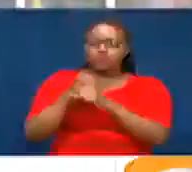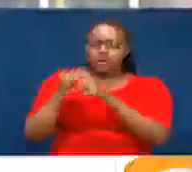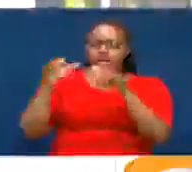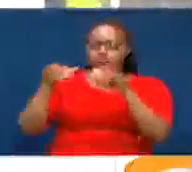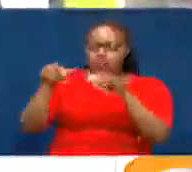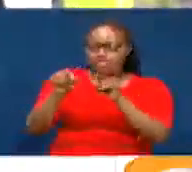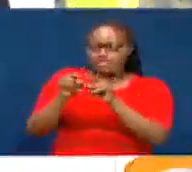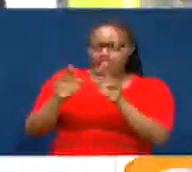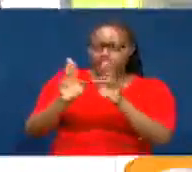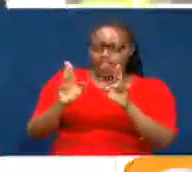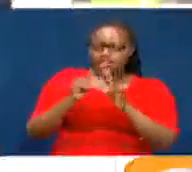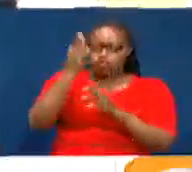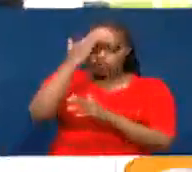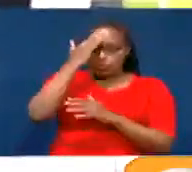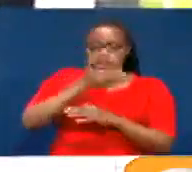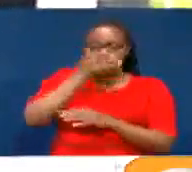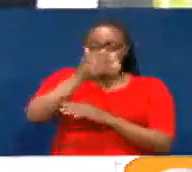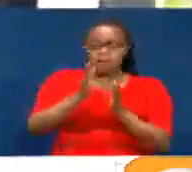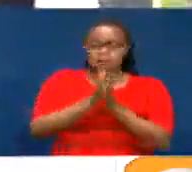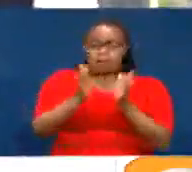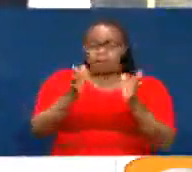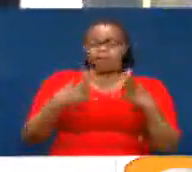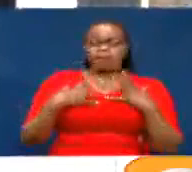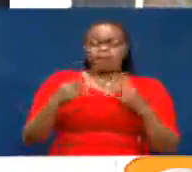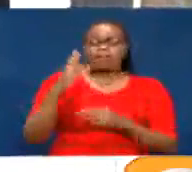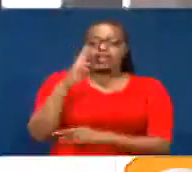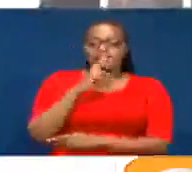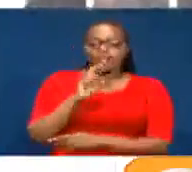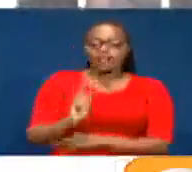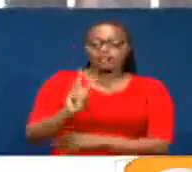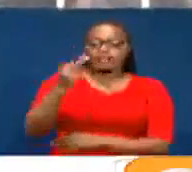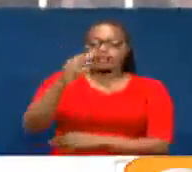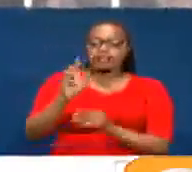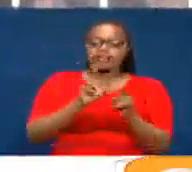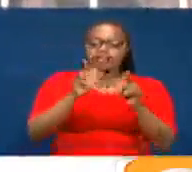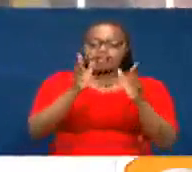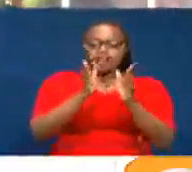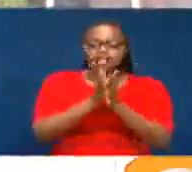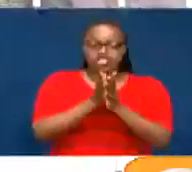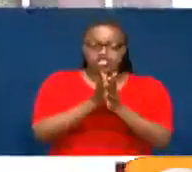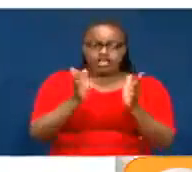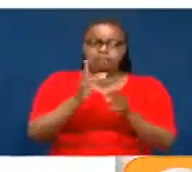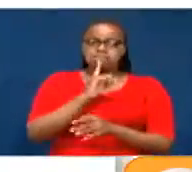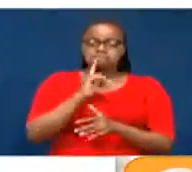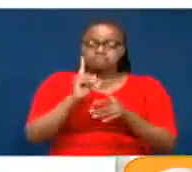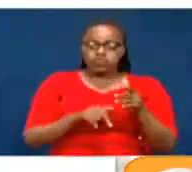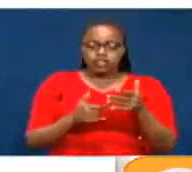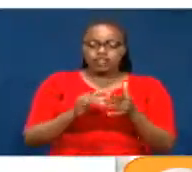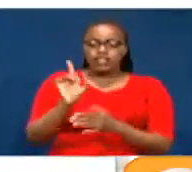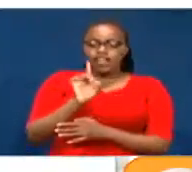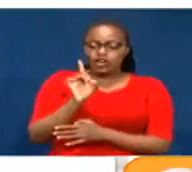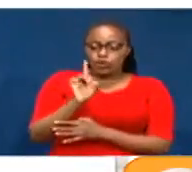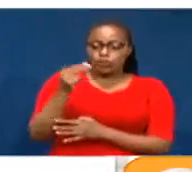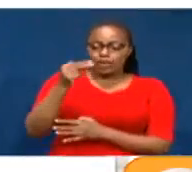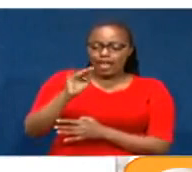required to prepare, detect, and respond to public health risks. WHO Director General Tedros Adhanom saying the